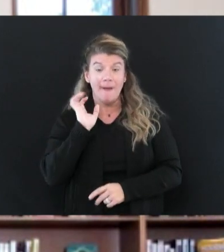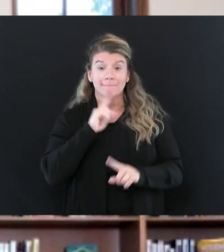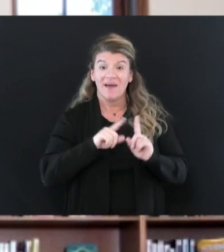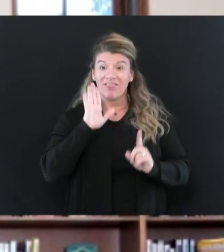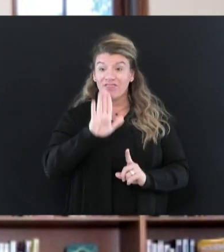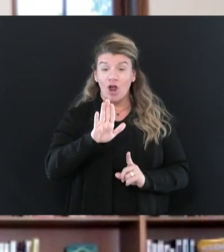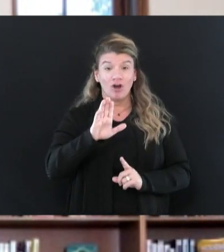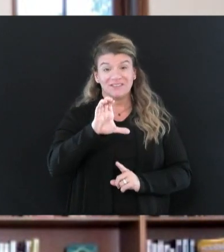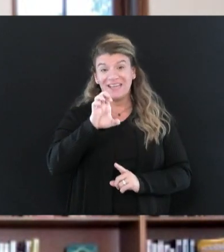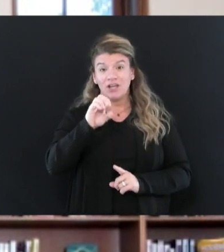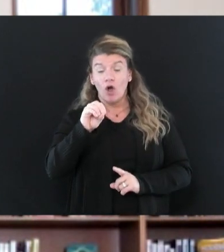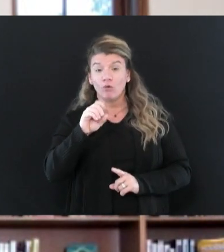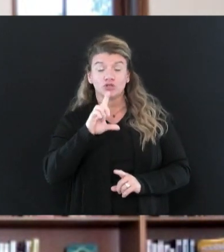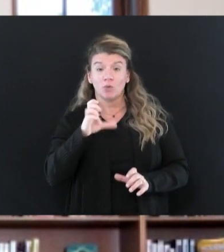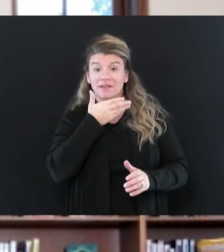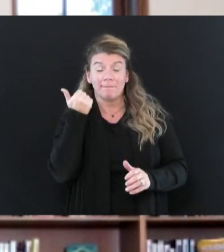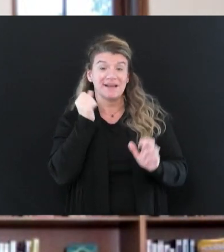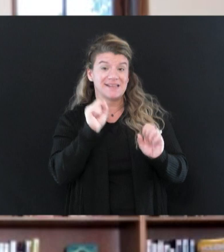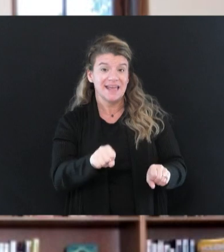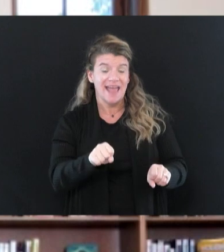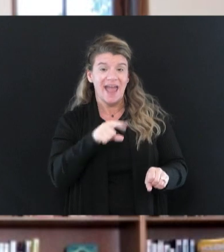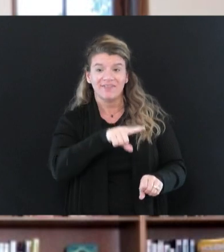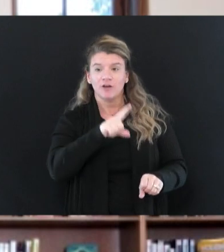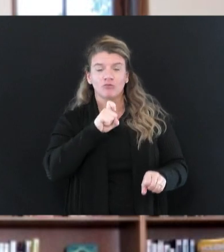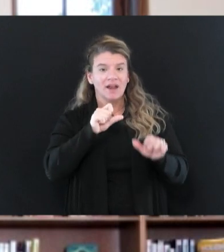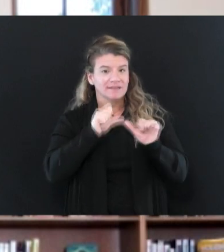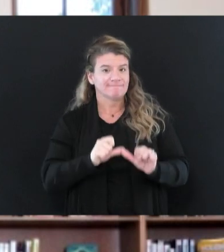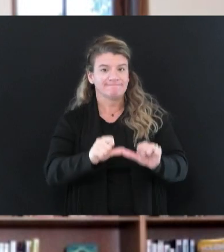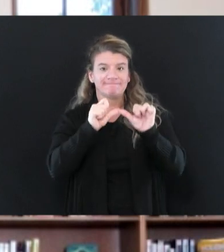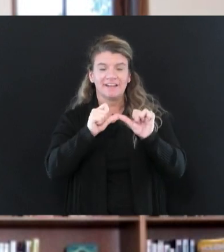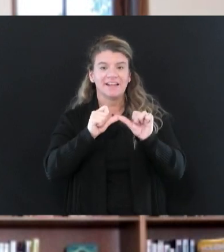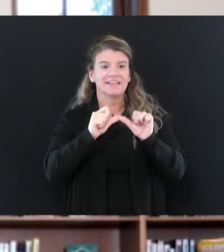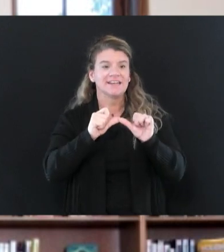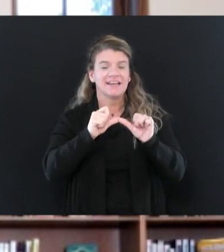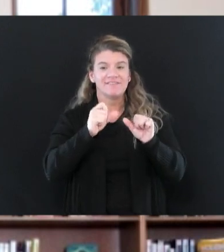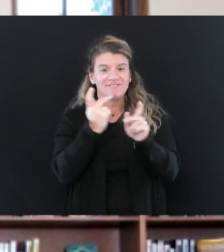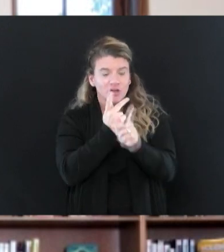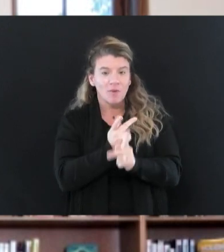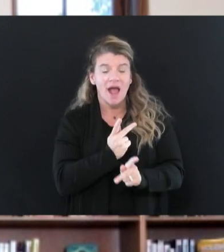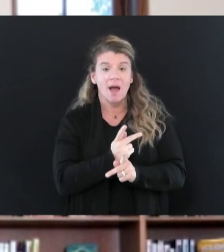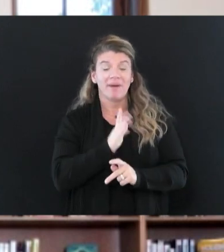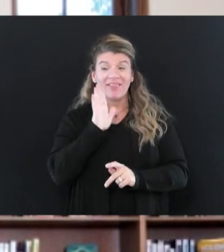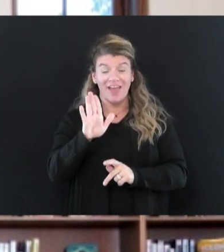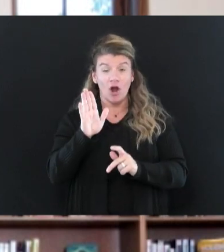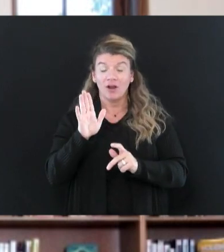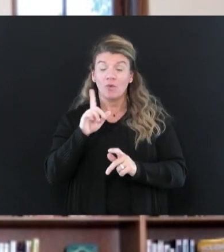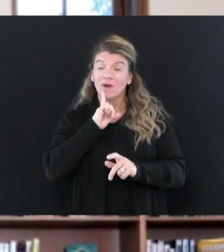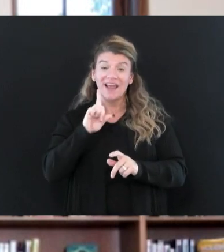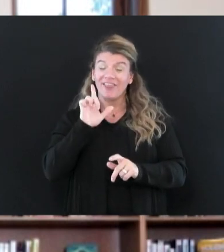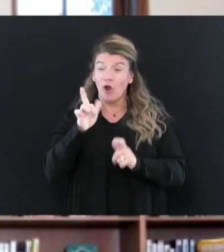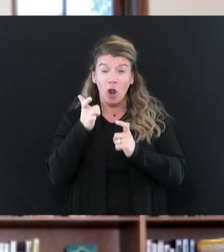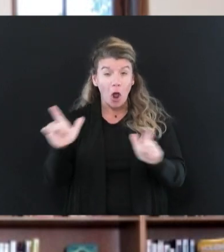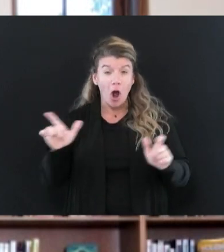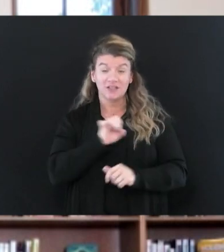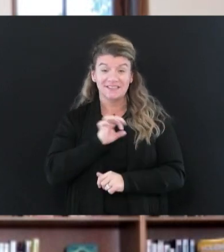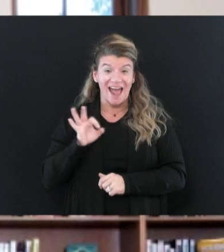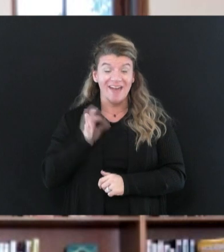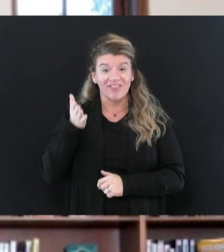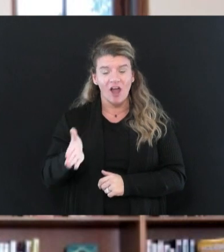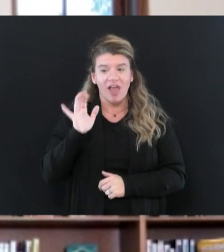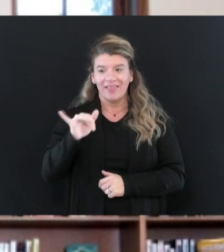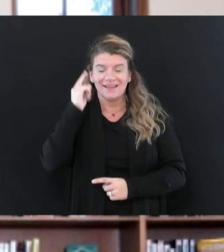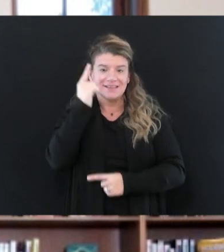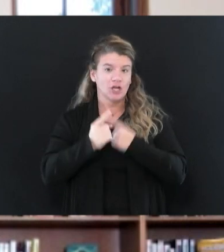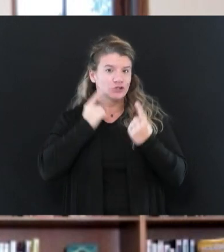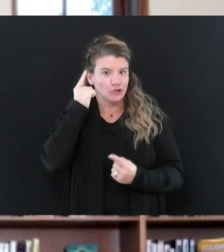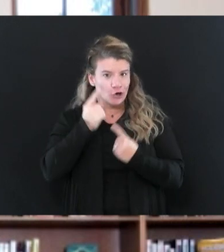they can. And we just have to keep addressing and asking more questions. But with a large staff like that, and if those are the concerns, we always